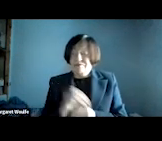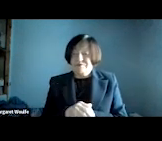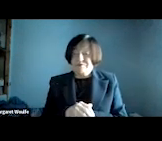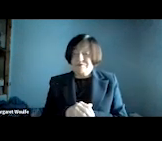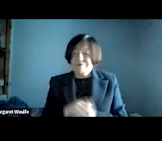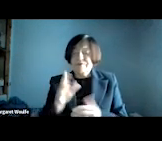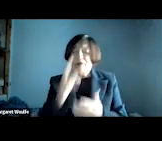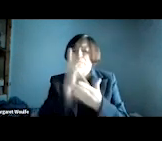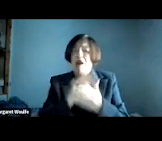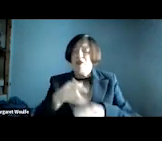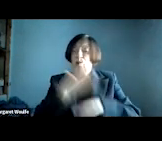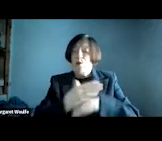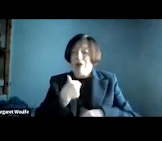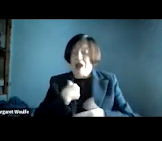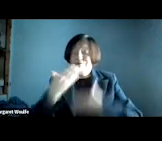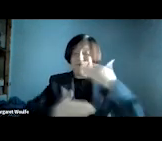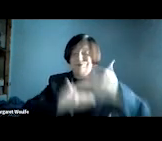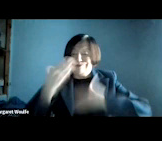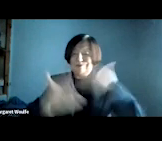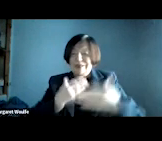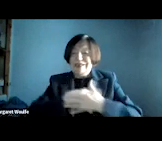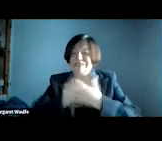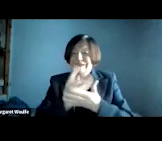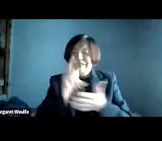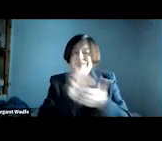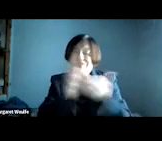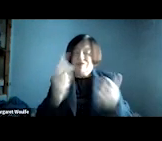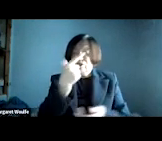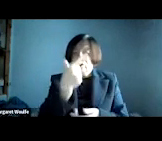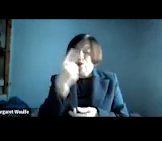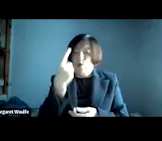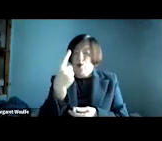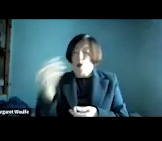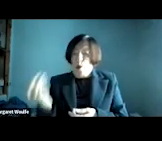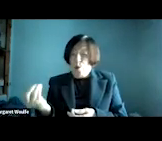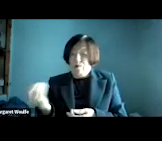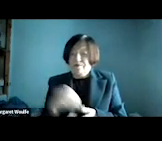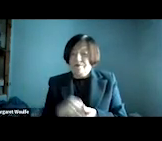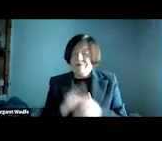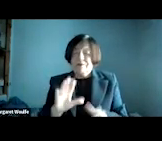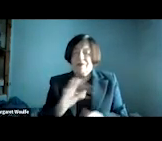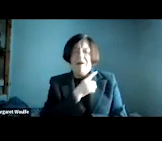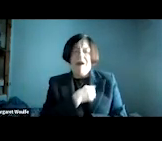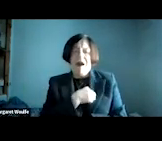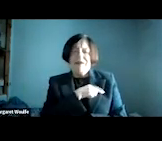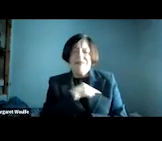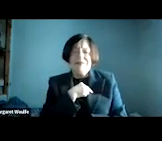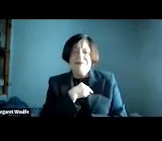And part of that work I spoke about in terms of developing 17210. So, to be honest, quite a